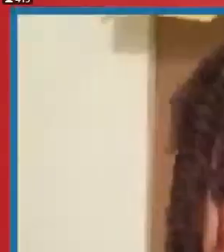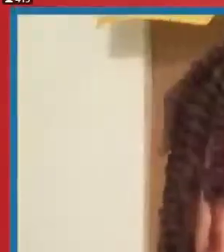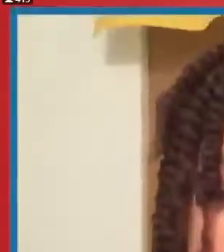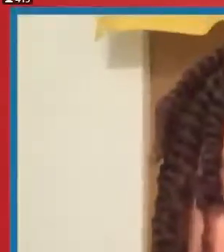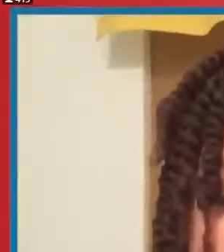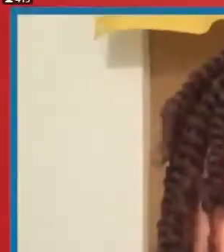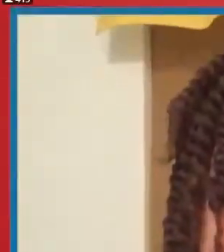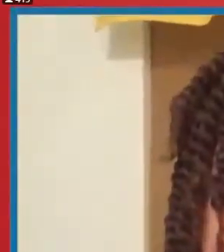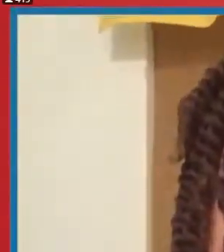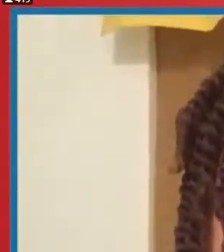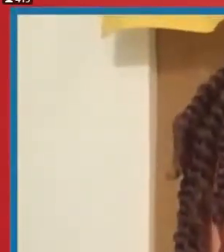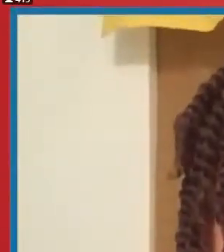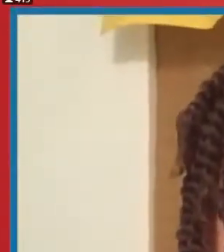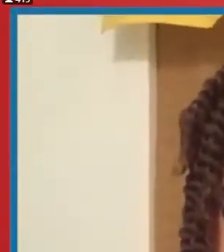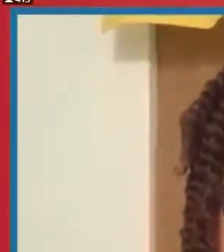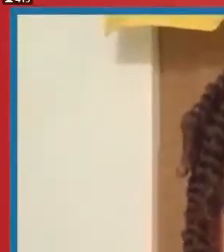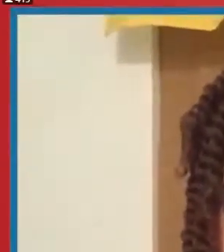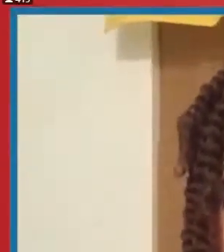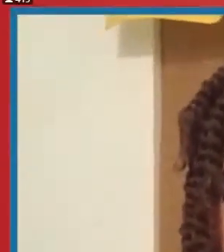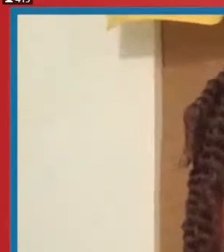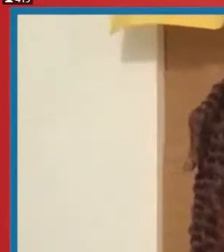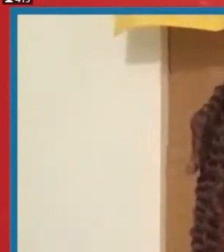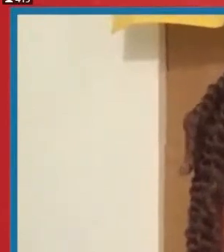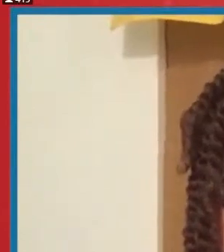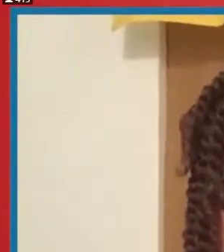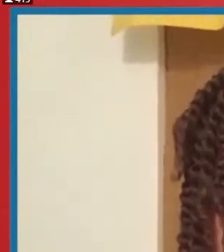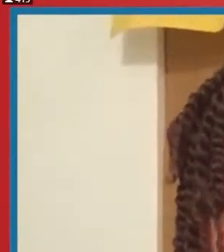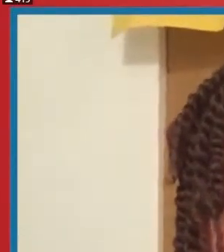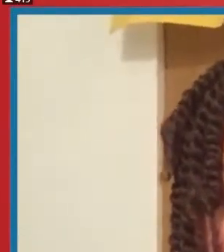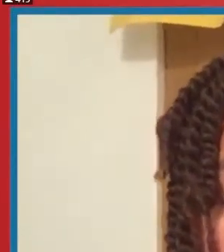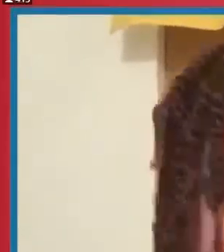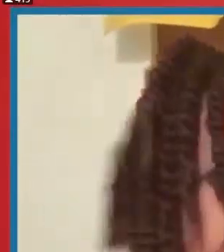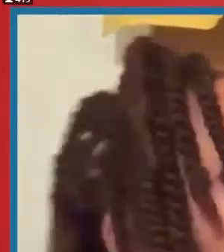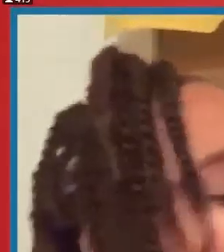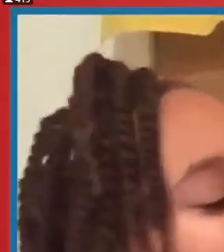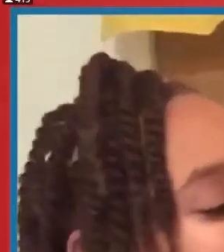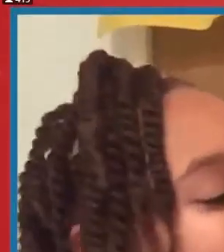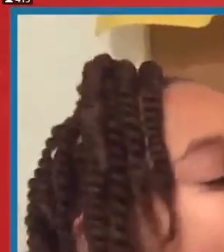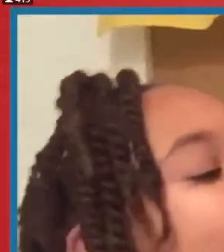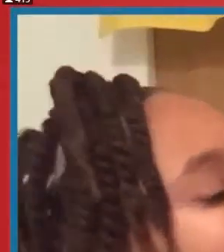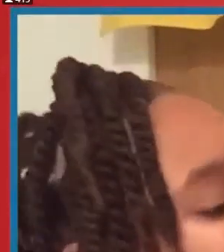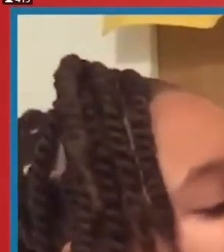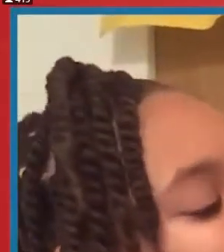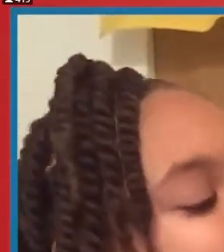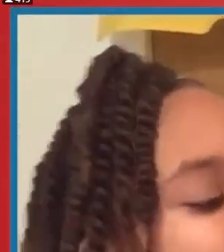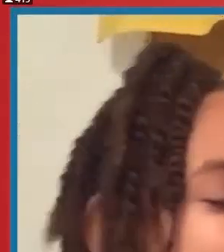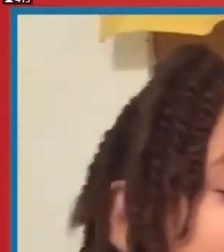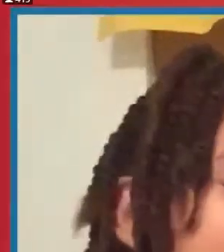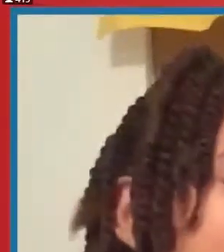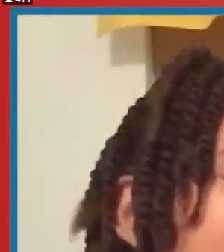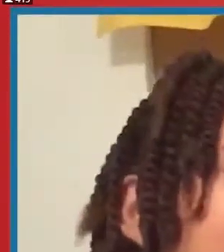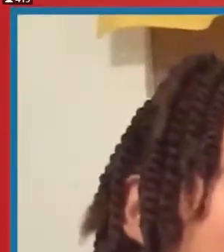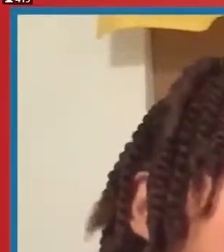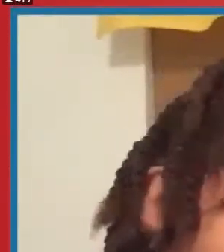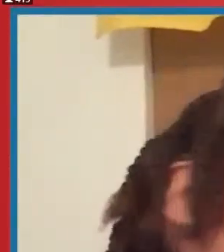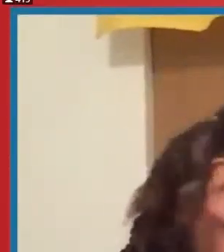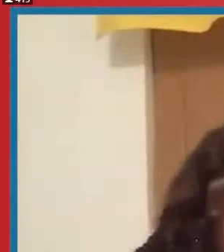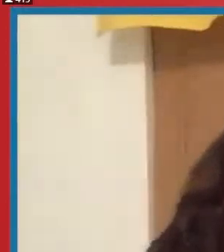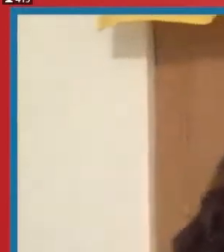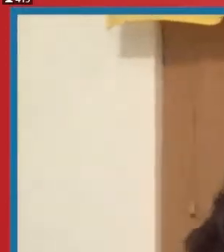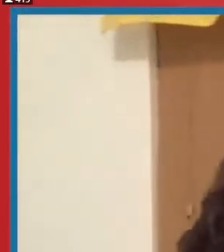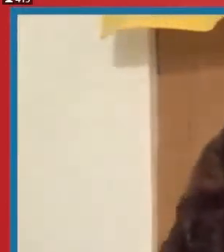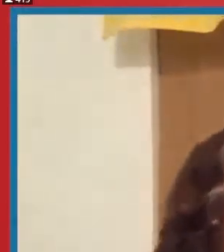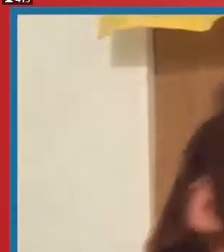Bermuda. I stay home to protect my daughter Chloe, who suffers from asthma. I love you, Chloe. Thank you for protecting me, Mommy. I love you